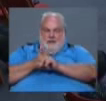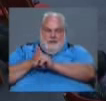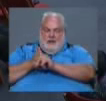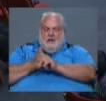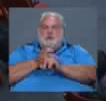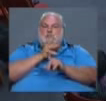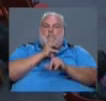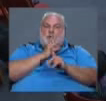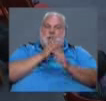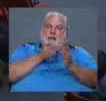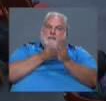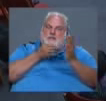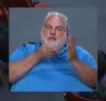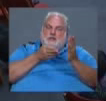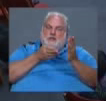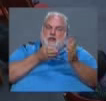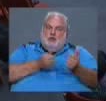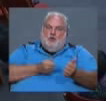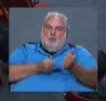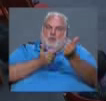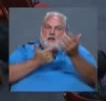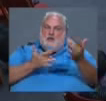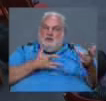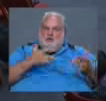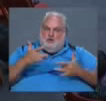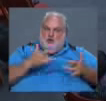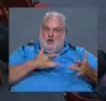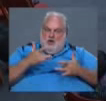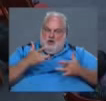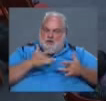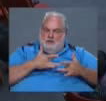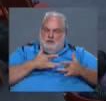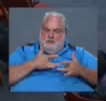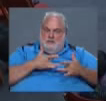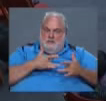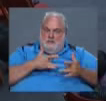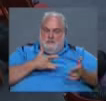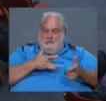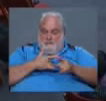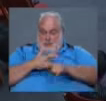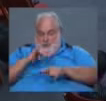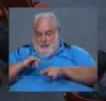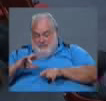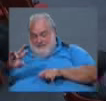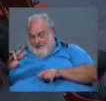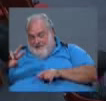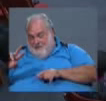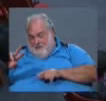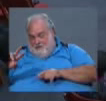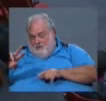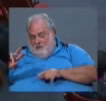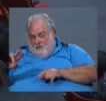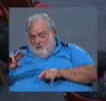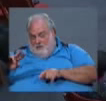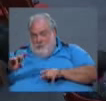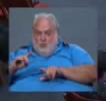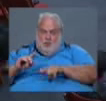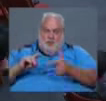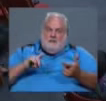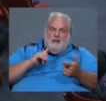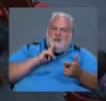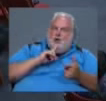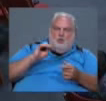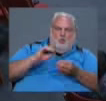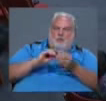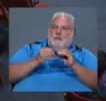spoke in opposition. They raised concerns. Was that on item 7, ordinance 7? On